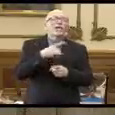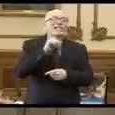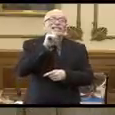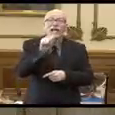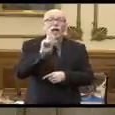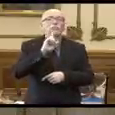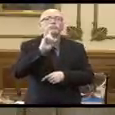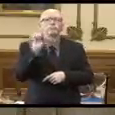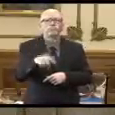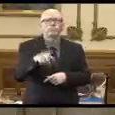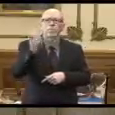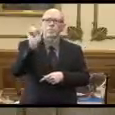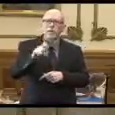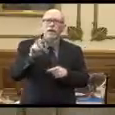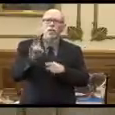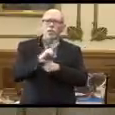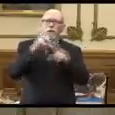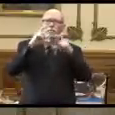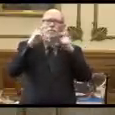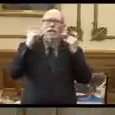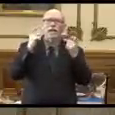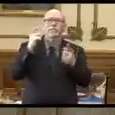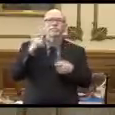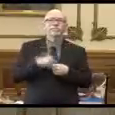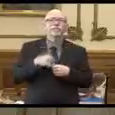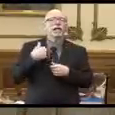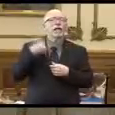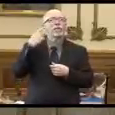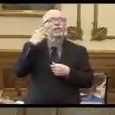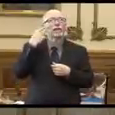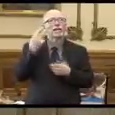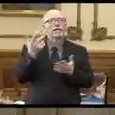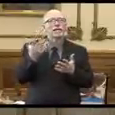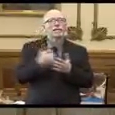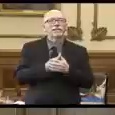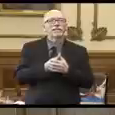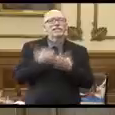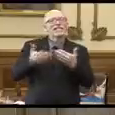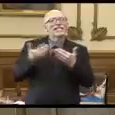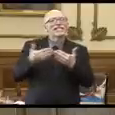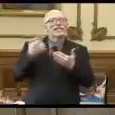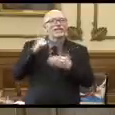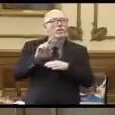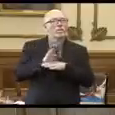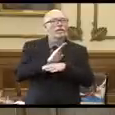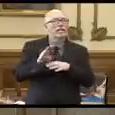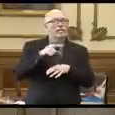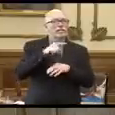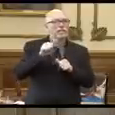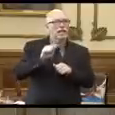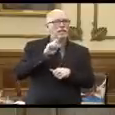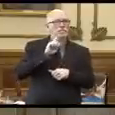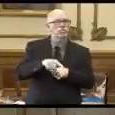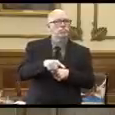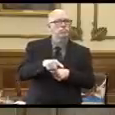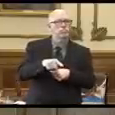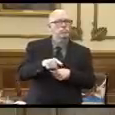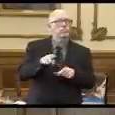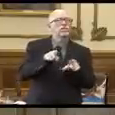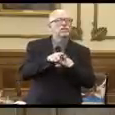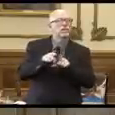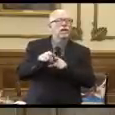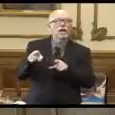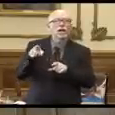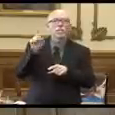path of mandating the masks. I do think it is very easy for a business to mandate that, as just like they would